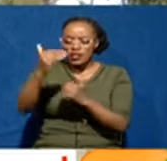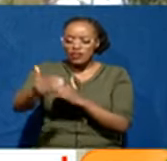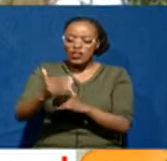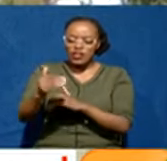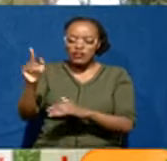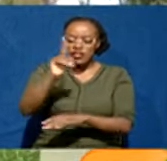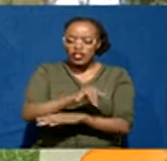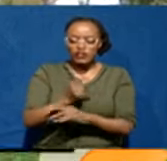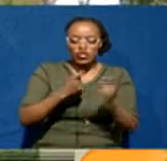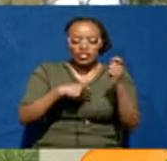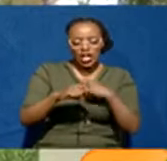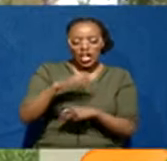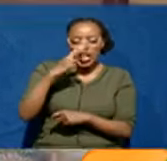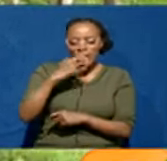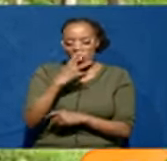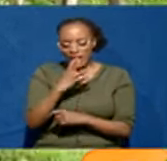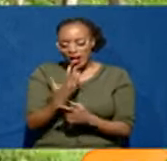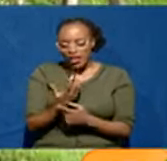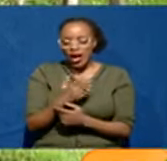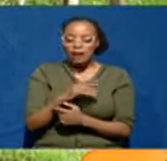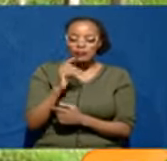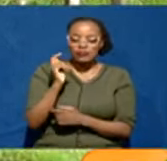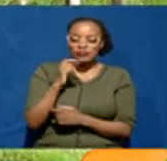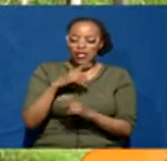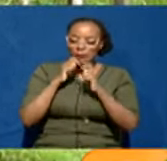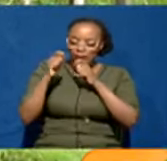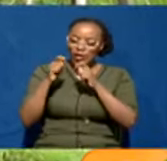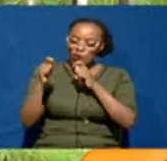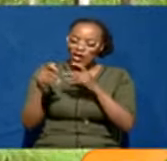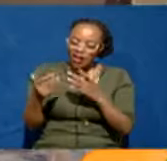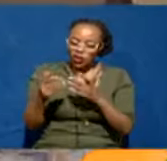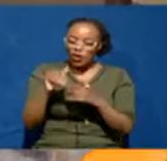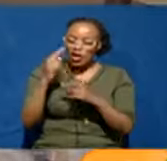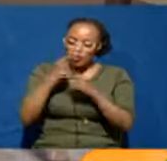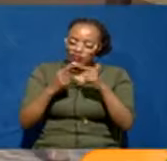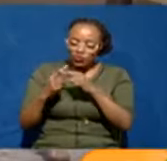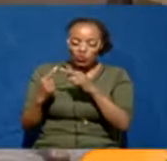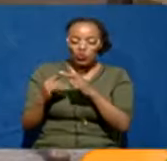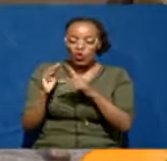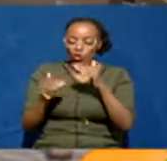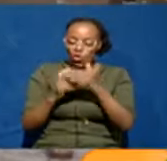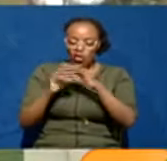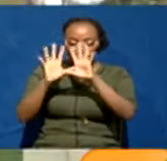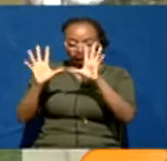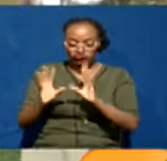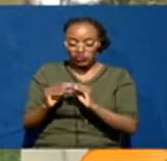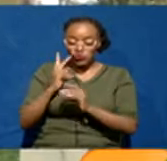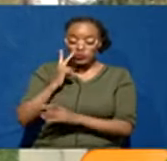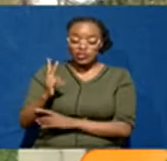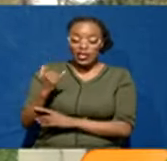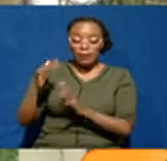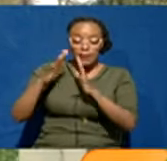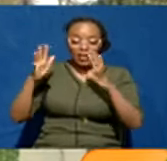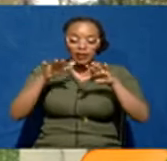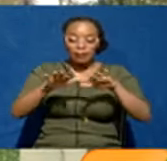za nyanya, sukuma, miwa, nini, hizo kama haujaweka. So unaweza ona ya kwamba imekuwa soko